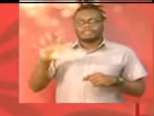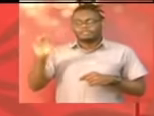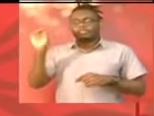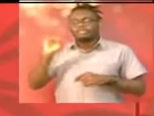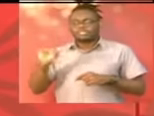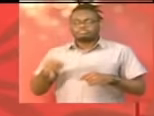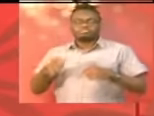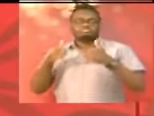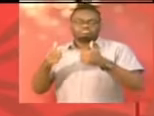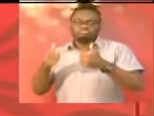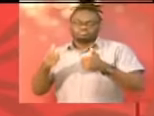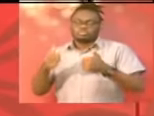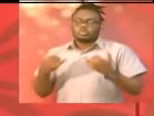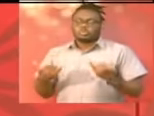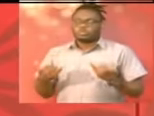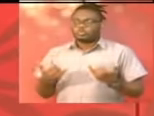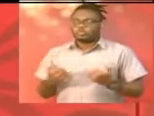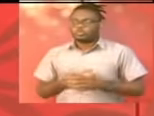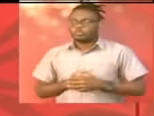months post-diagnosis.